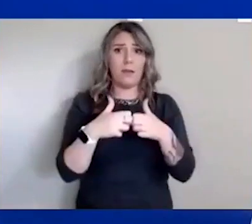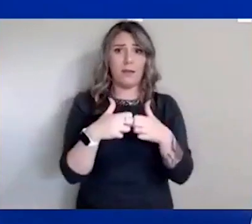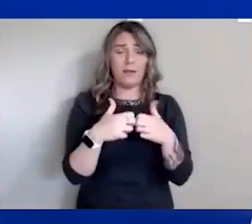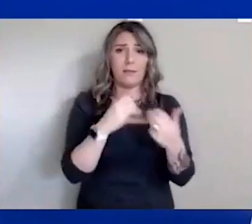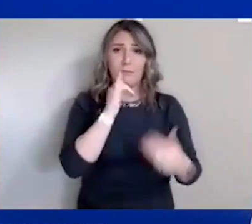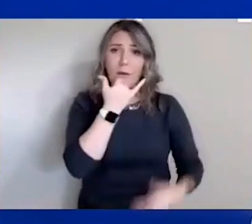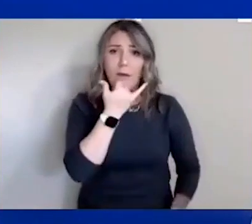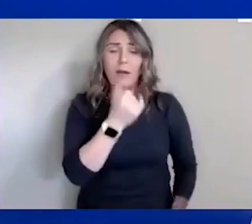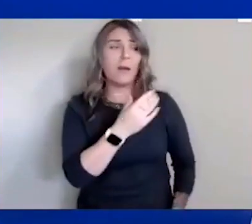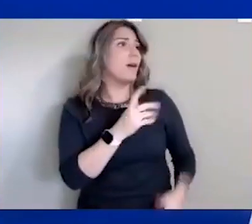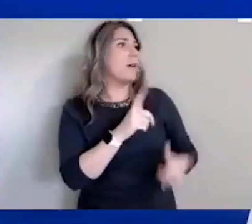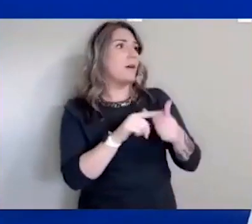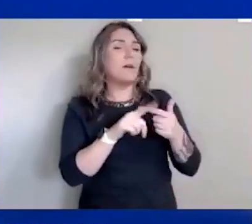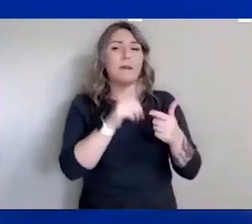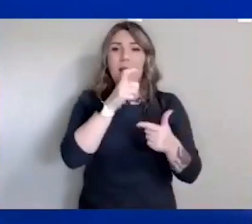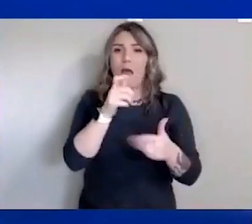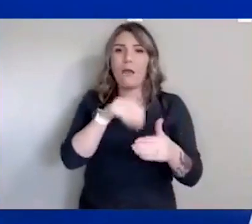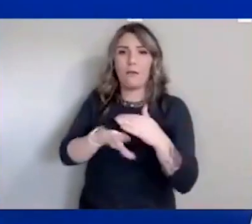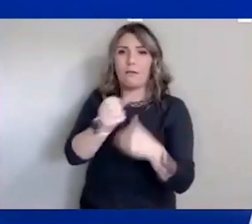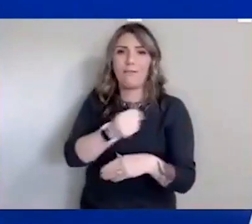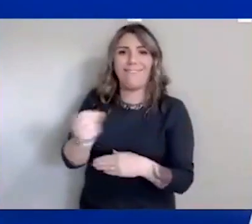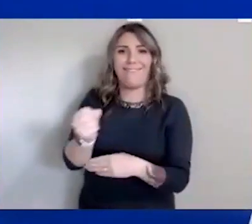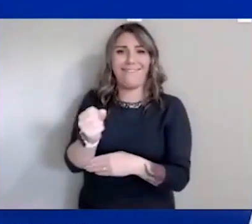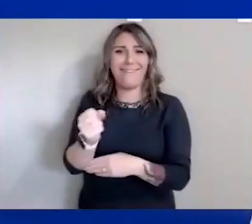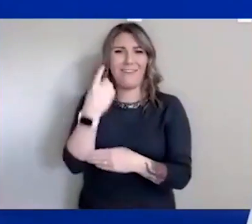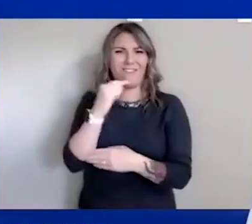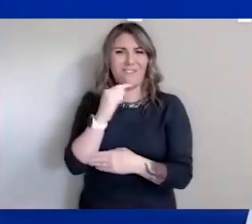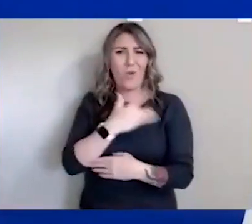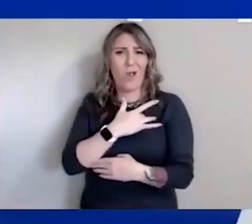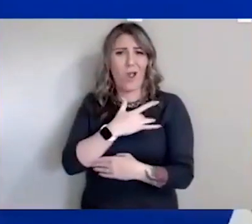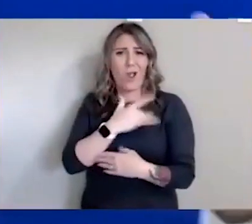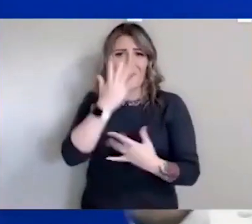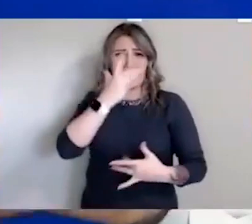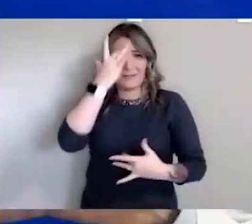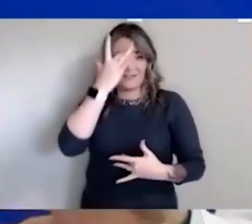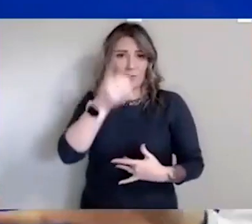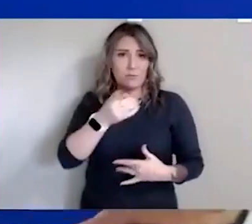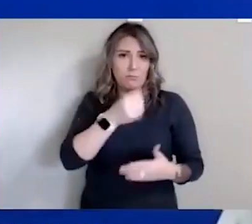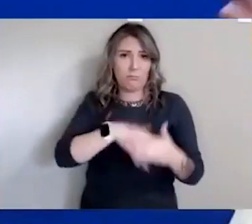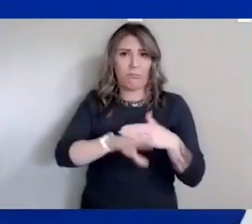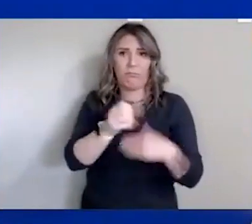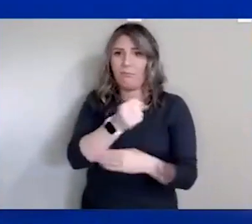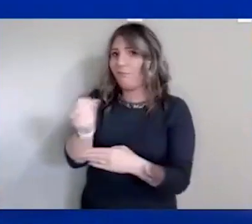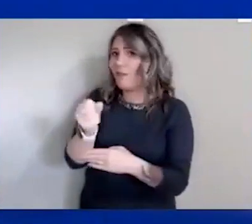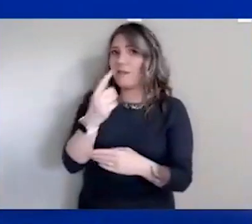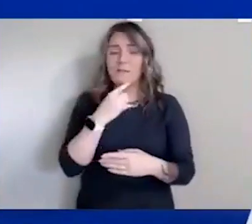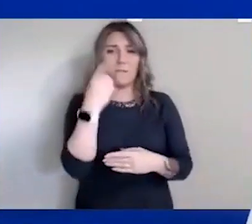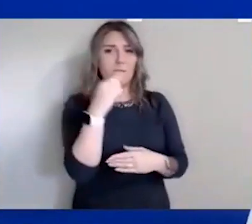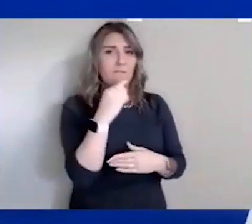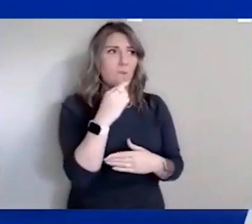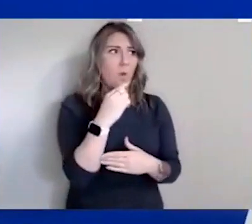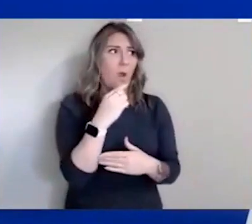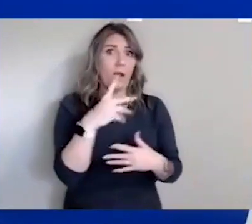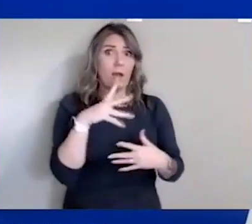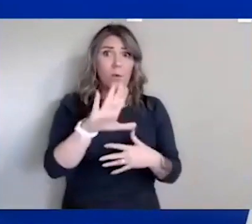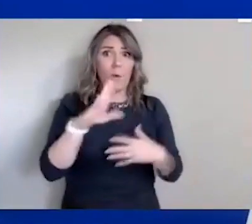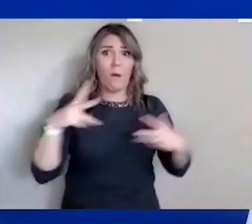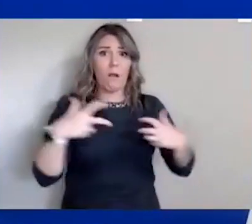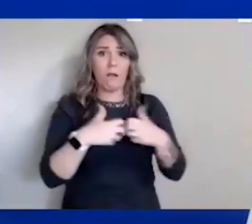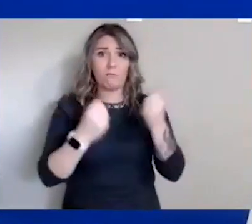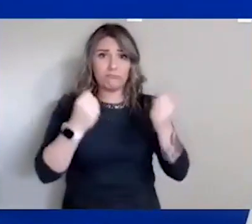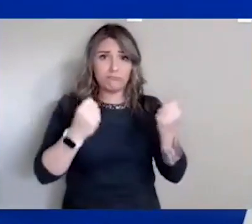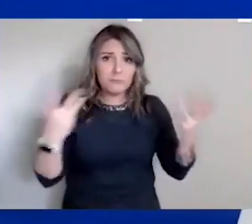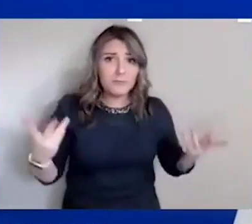because you have coronary artery disease. You're being admitted because you were in a motor vehicle accident. So we note your other history, even though that's not the primary reason that brought you